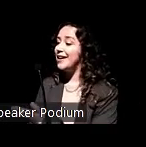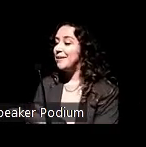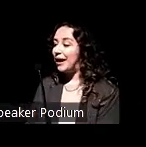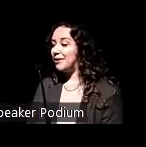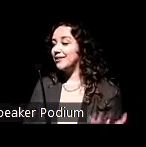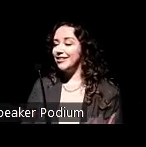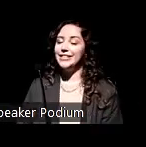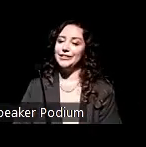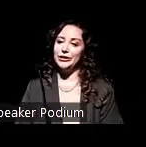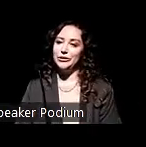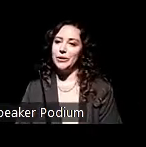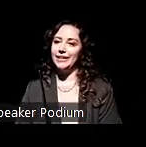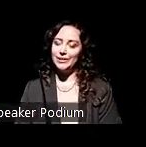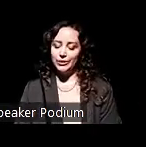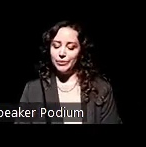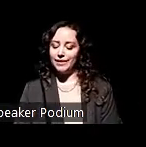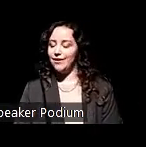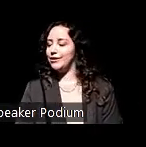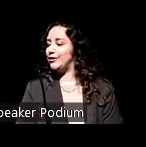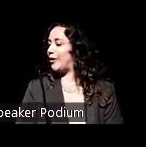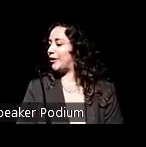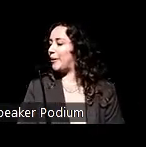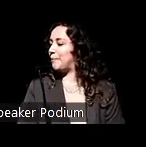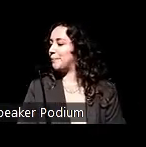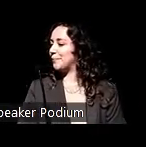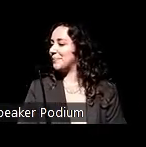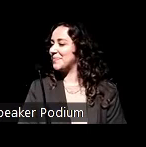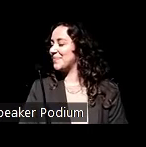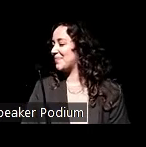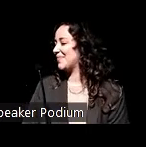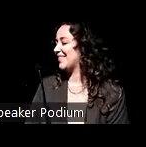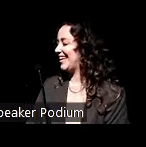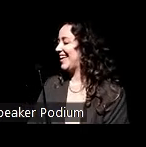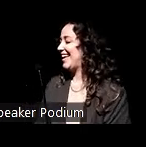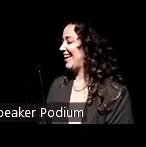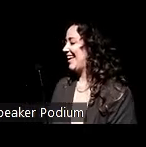have Palo Alto deconstruction ordinance, which was passed not too long ago.